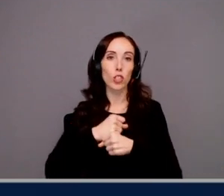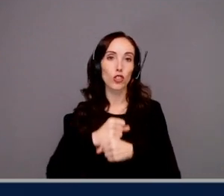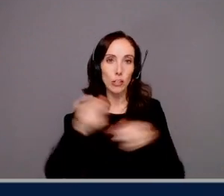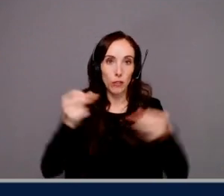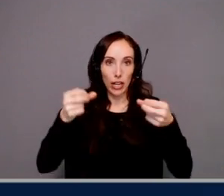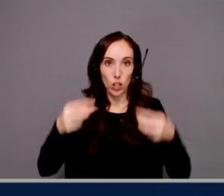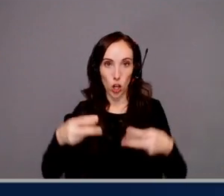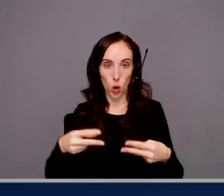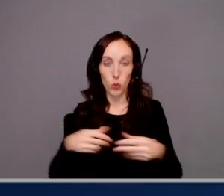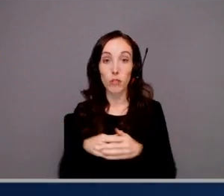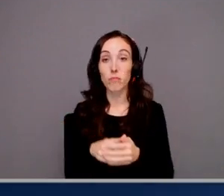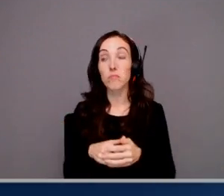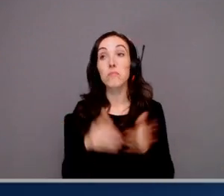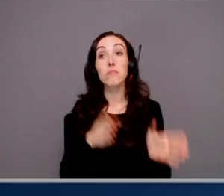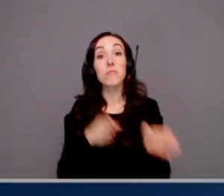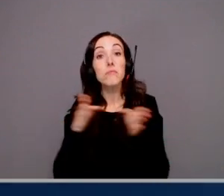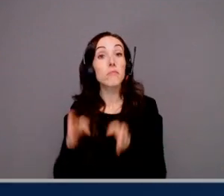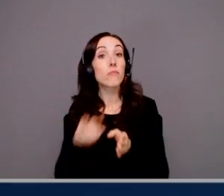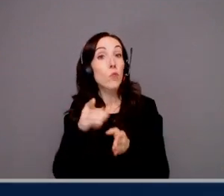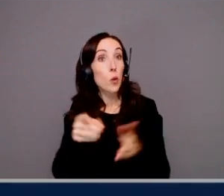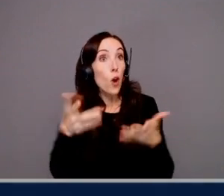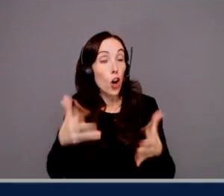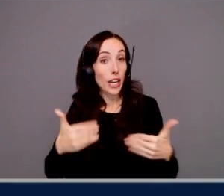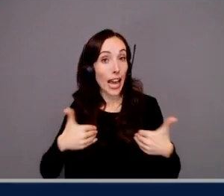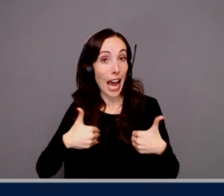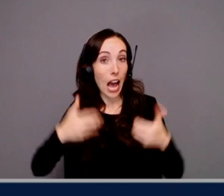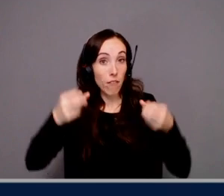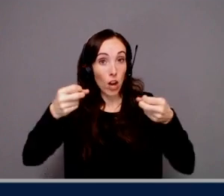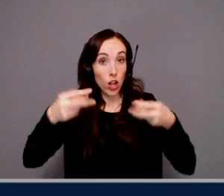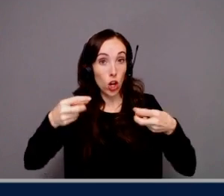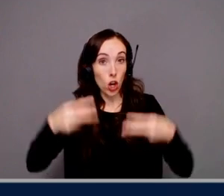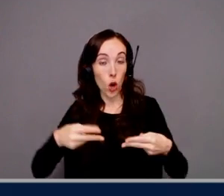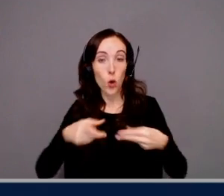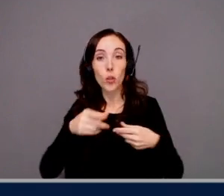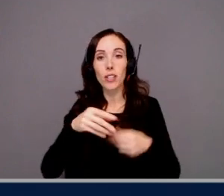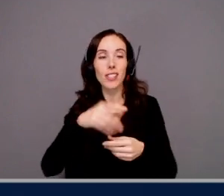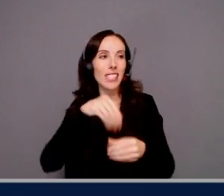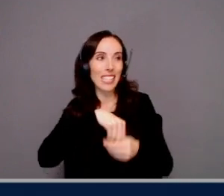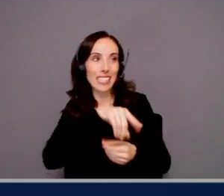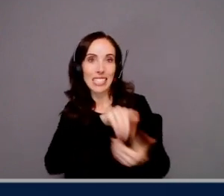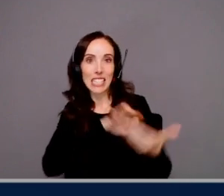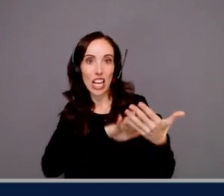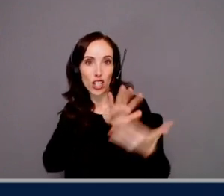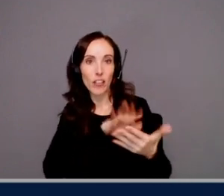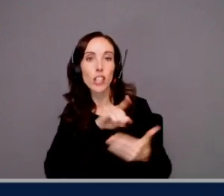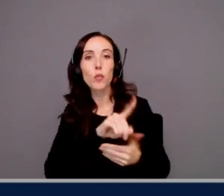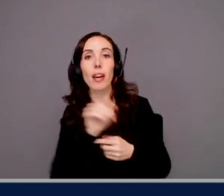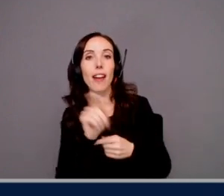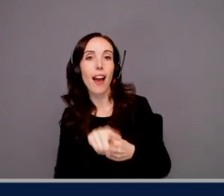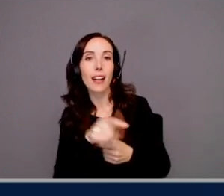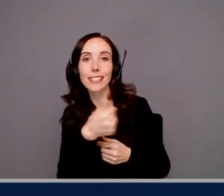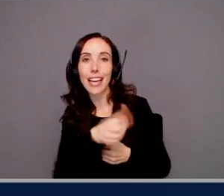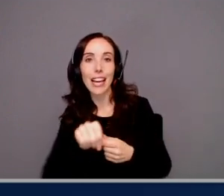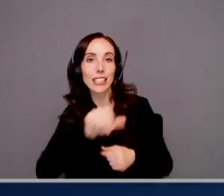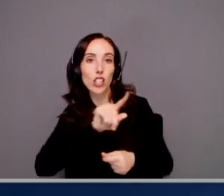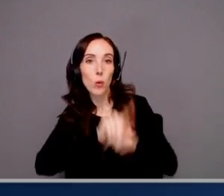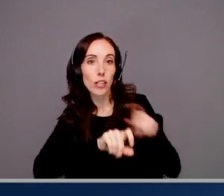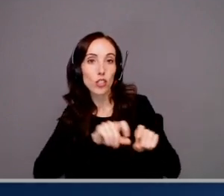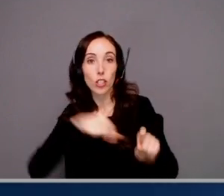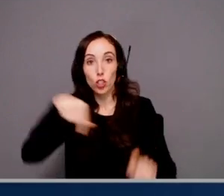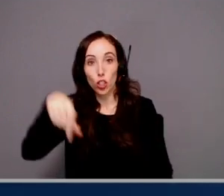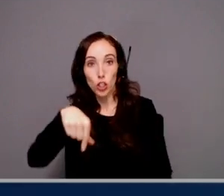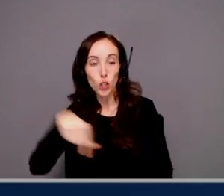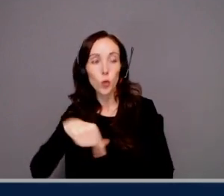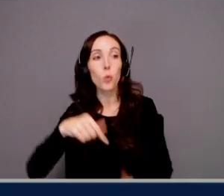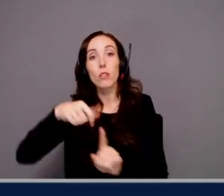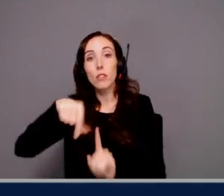have existing code or if you have a question in the chat interface that Ranjit is talking about, you can ask any questions to Q and Q will be able to